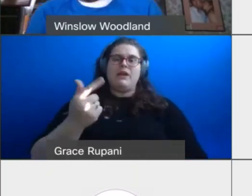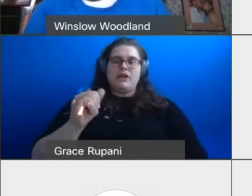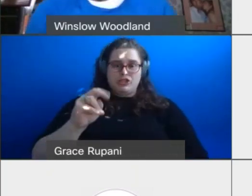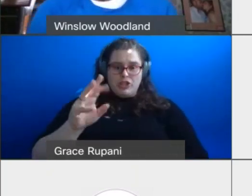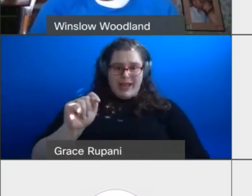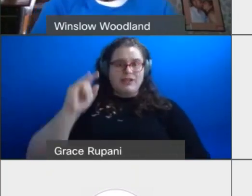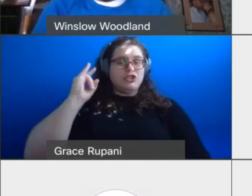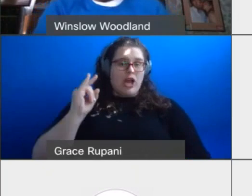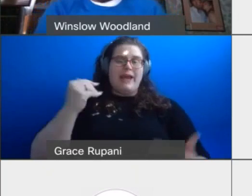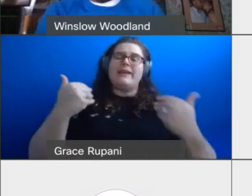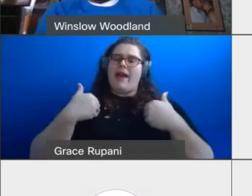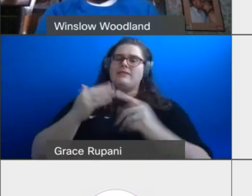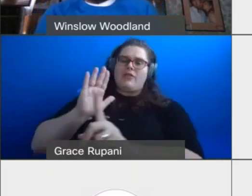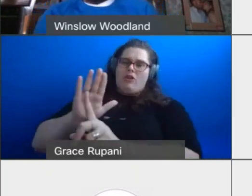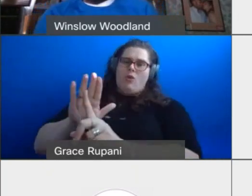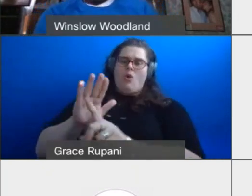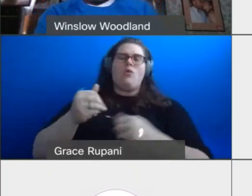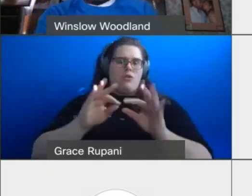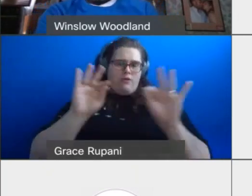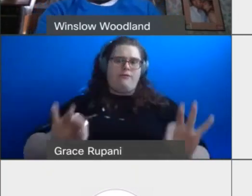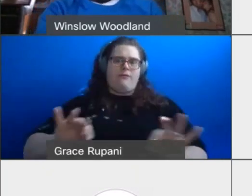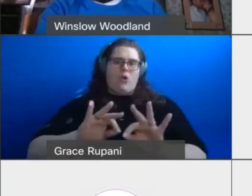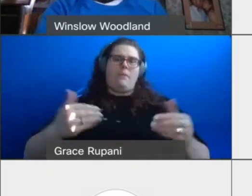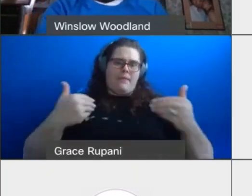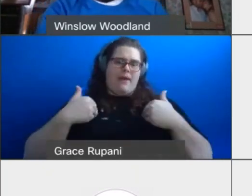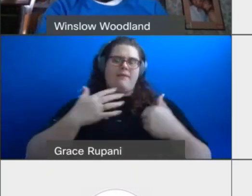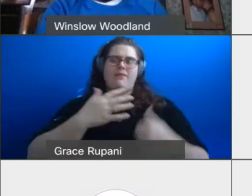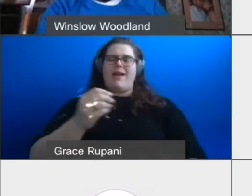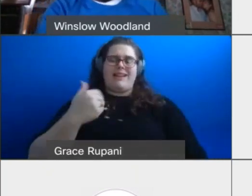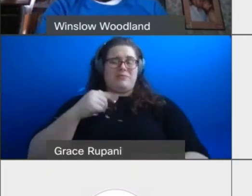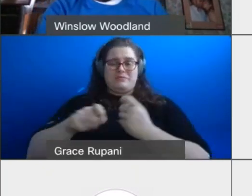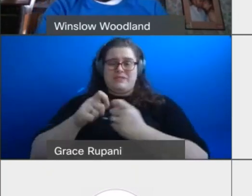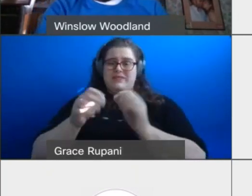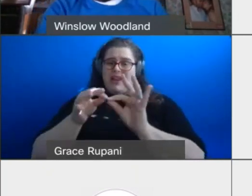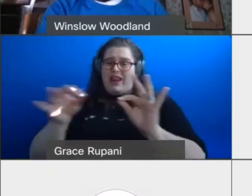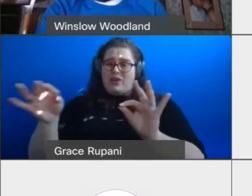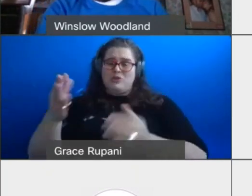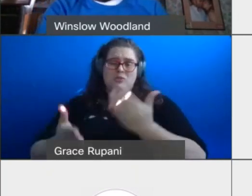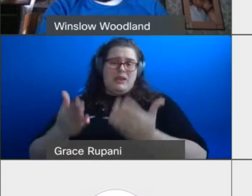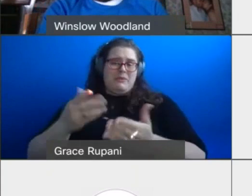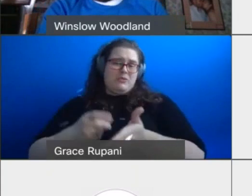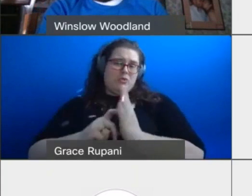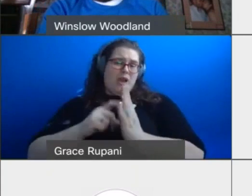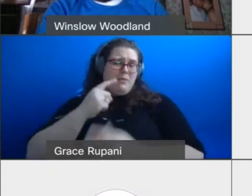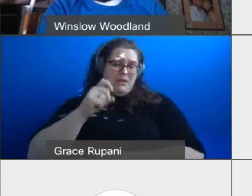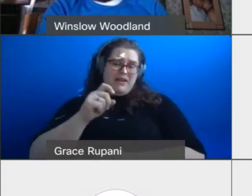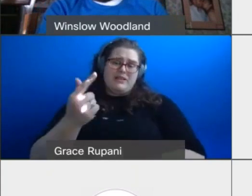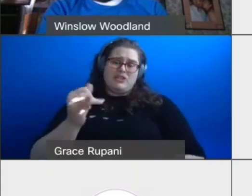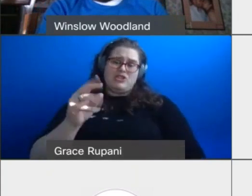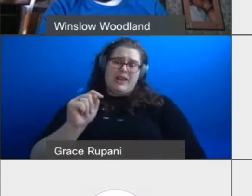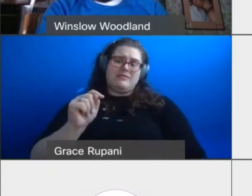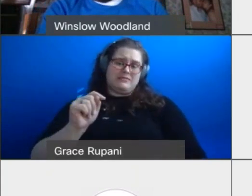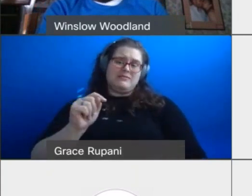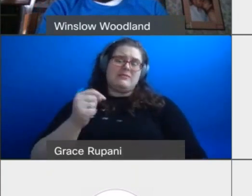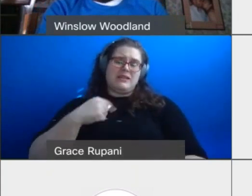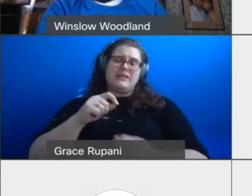and so they may have specific language that they want to ensure is there, because those consent forms protect whoever it is that's